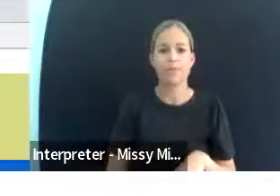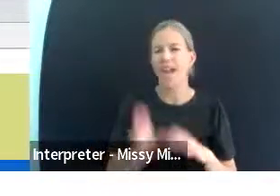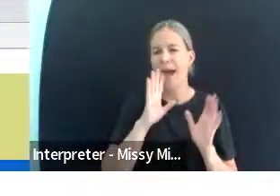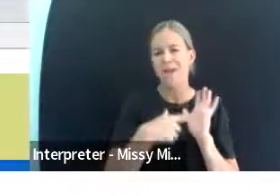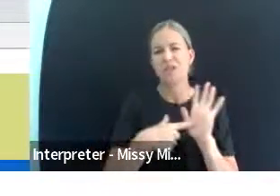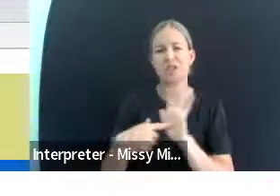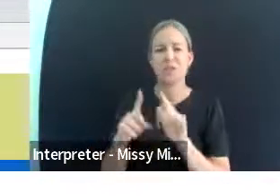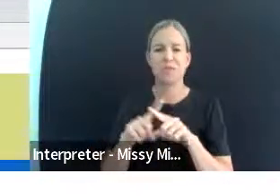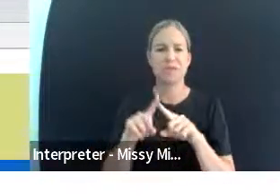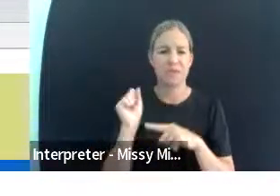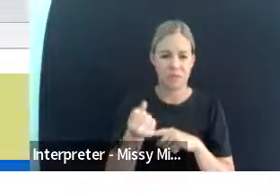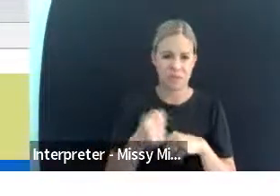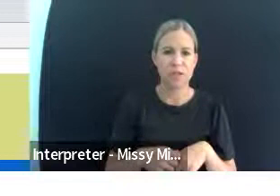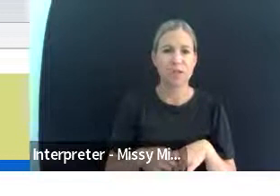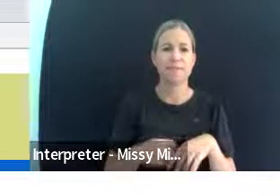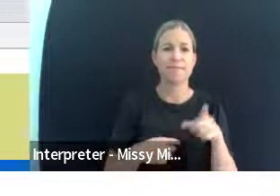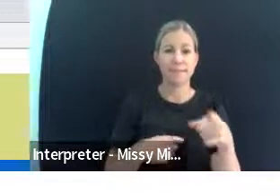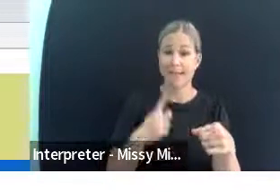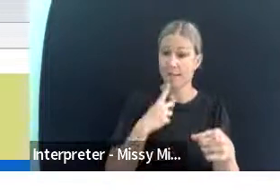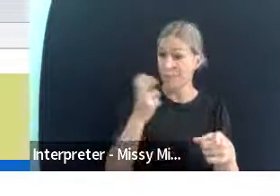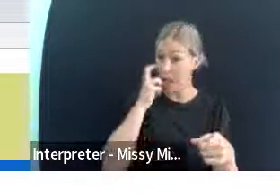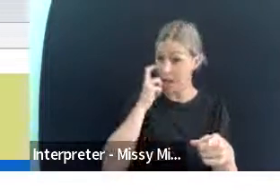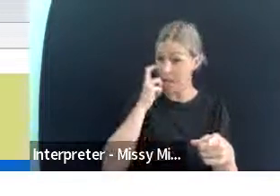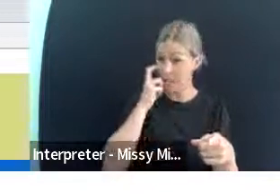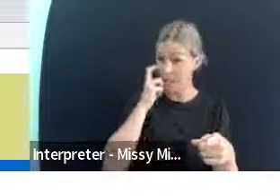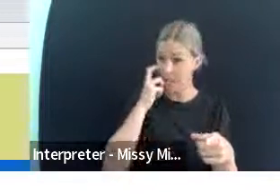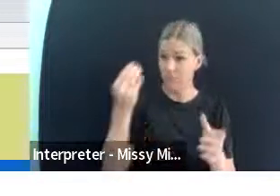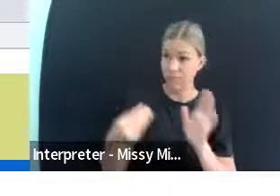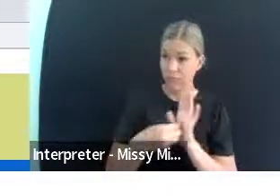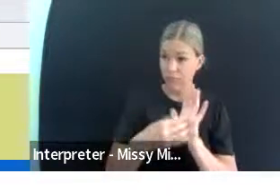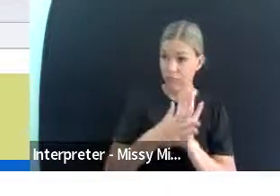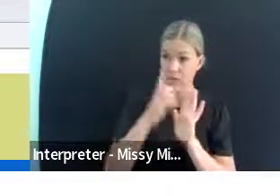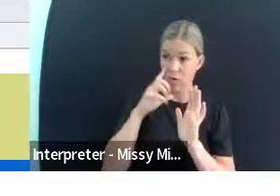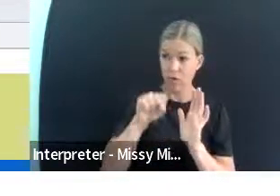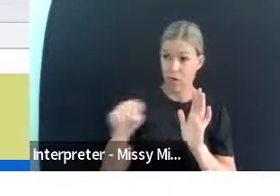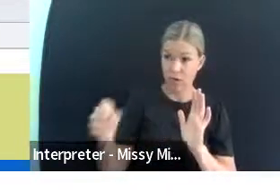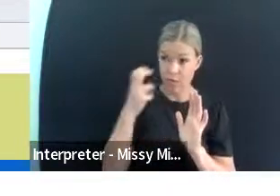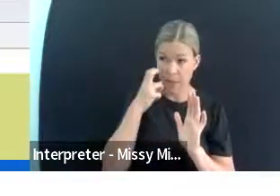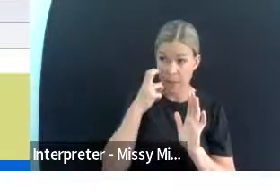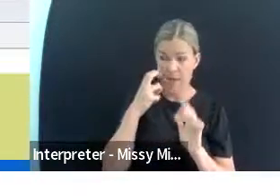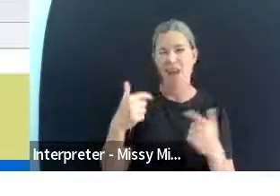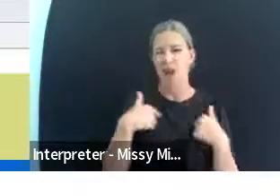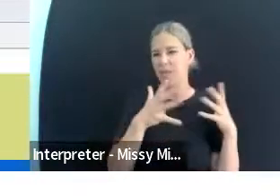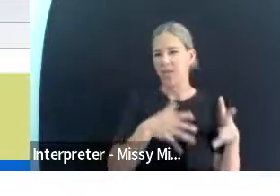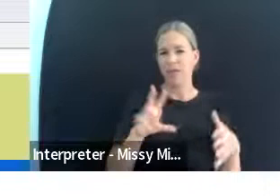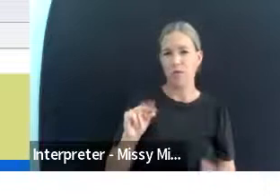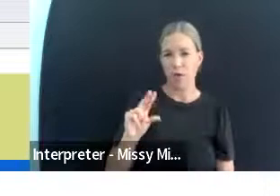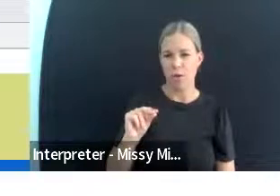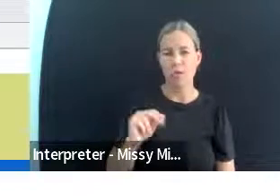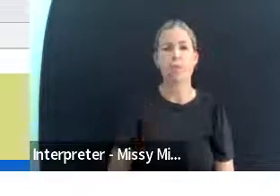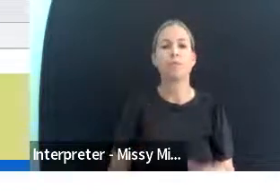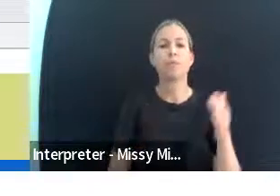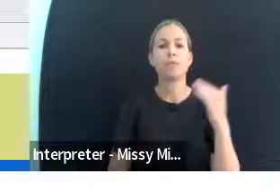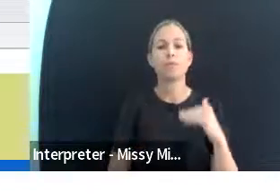one, are you blind according to Social Security? I'm going to leave that no. Are you under